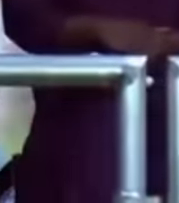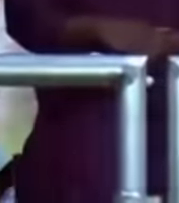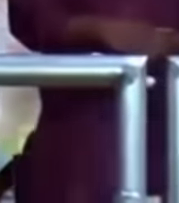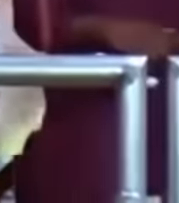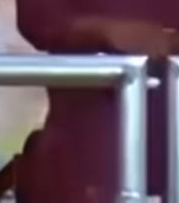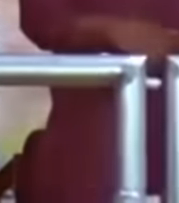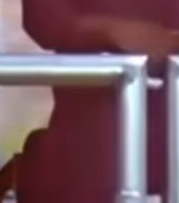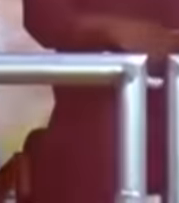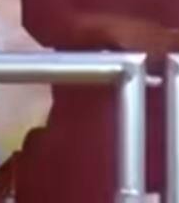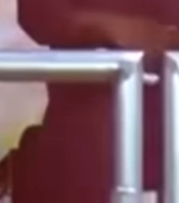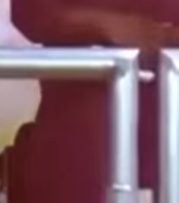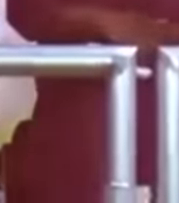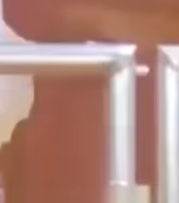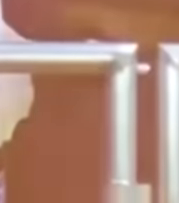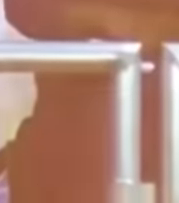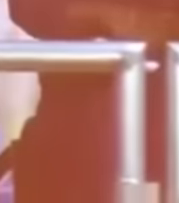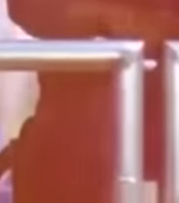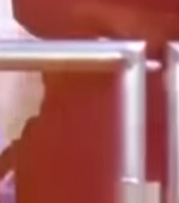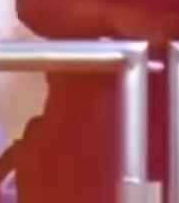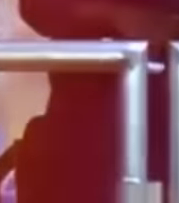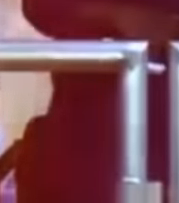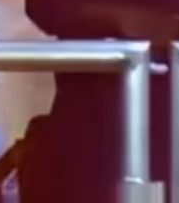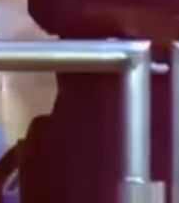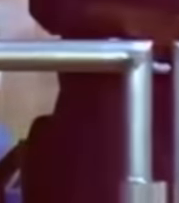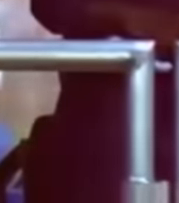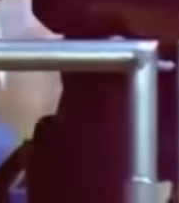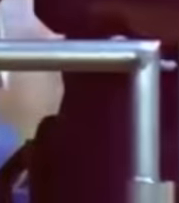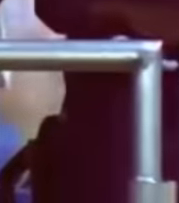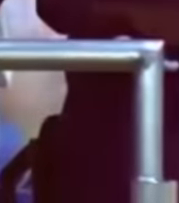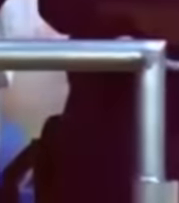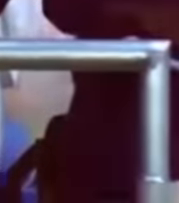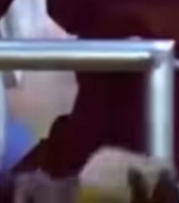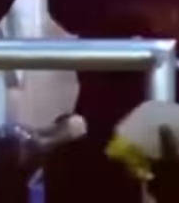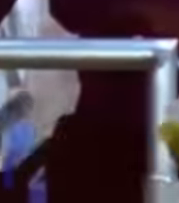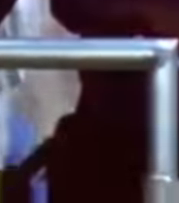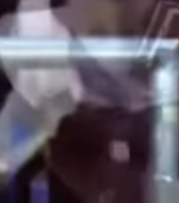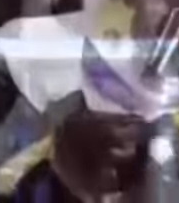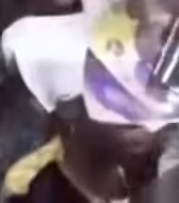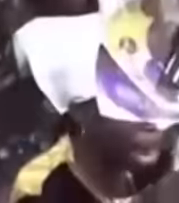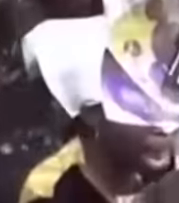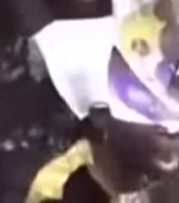wherever they are, whoever they are, the power of God,